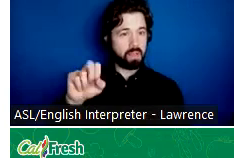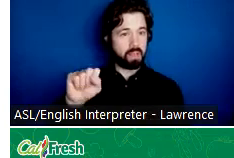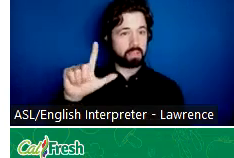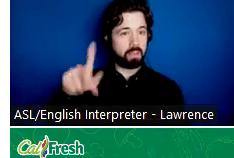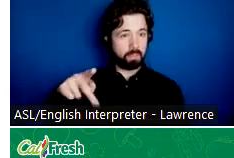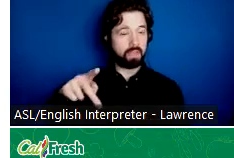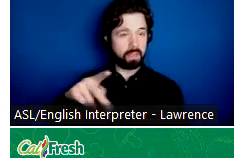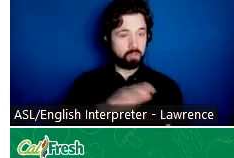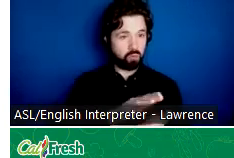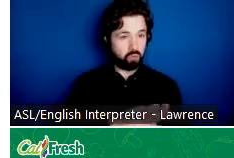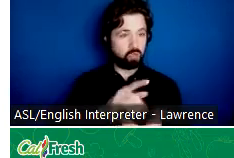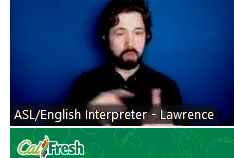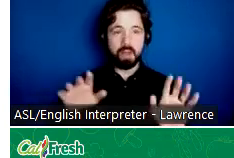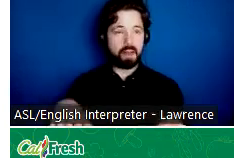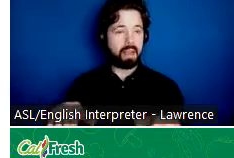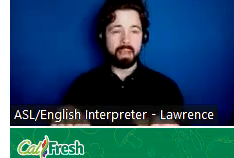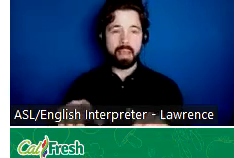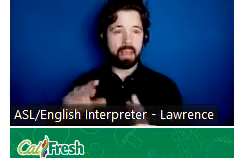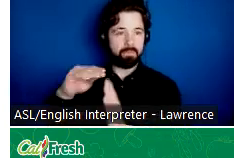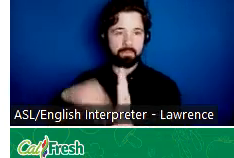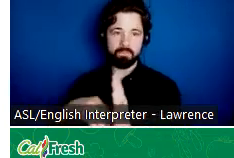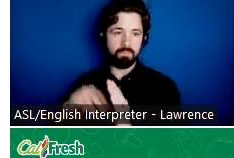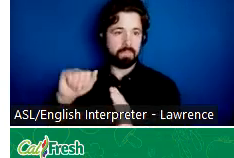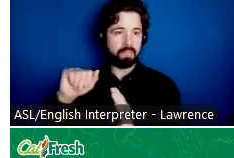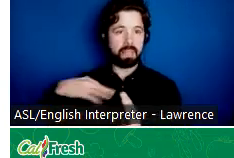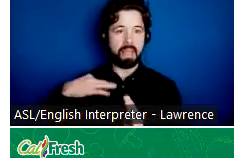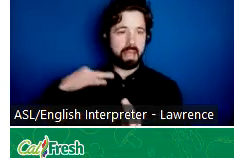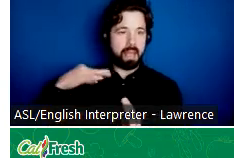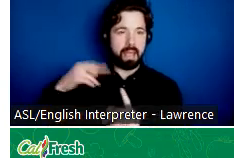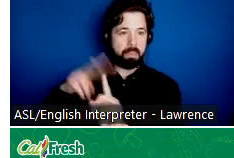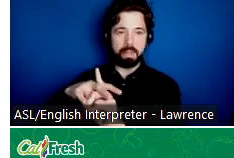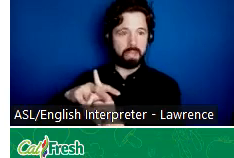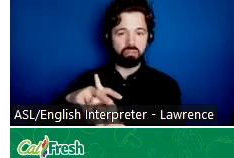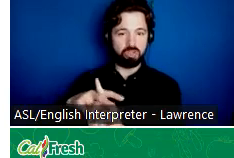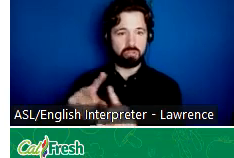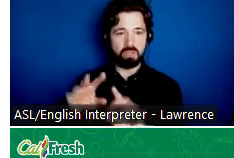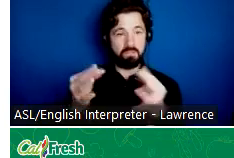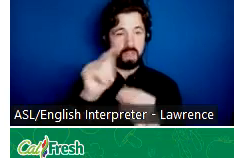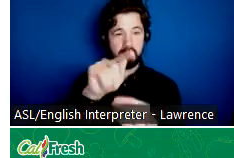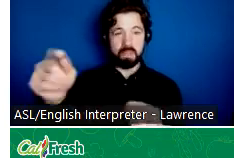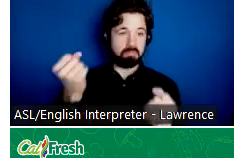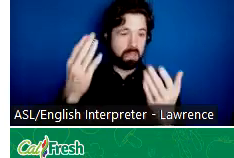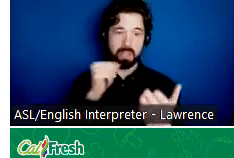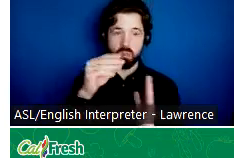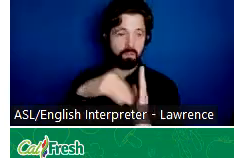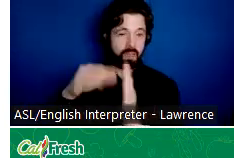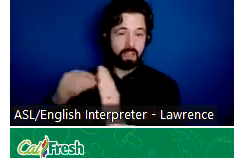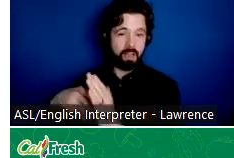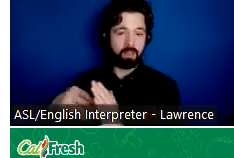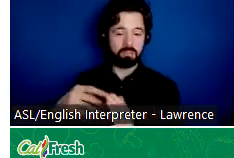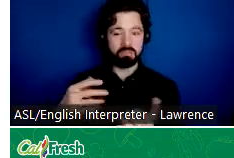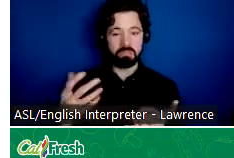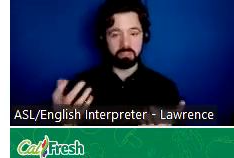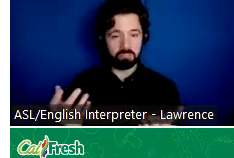completed the FRPM app? There are likely many families who have not completed a meal app given SMFA